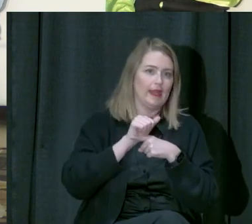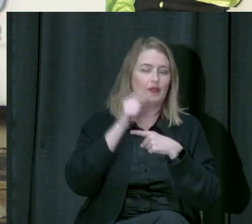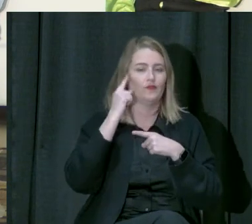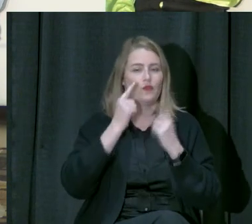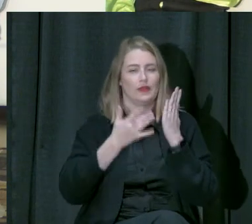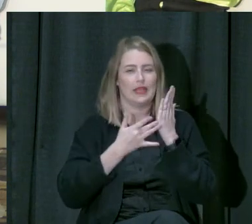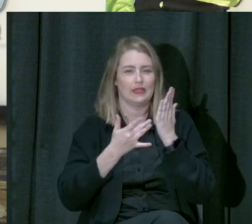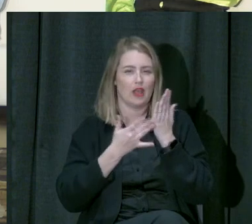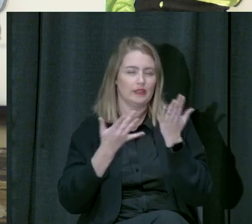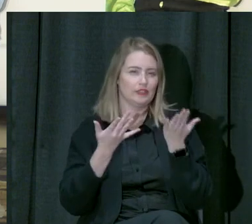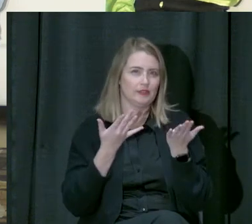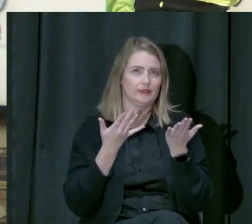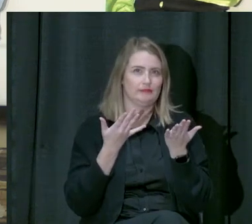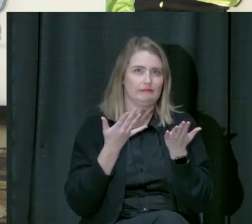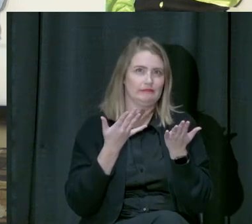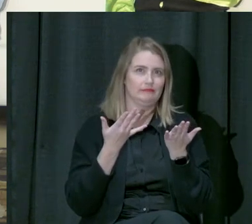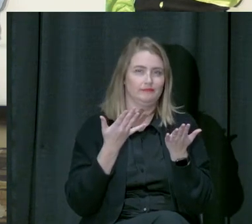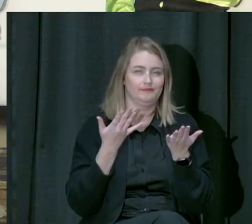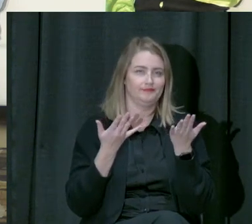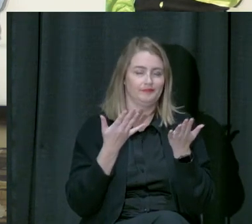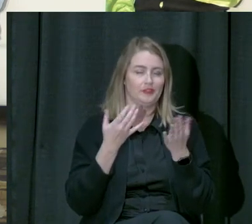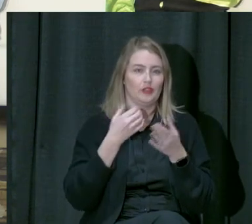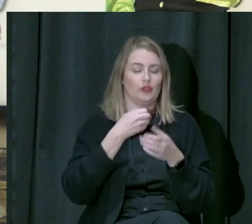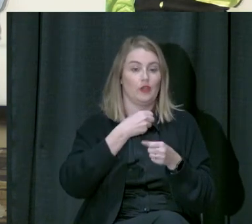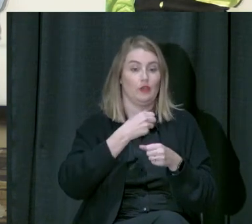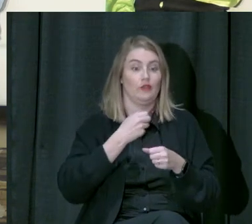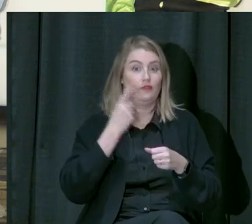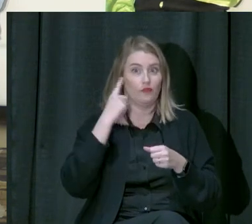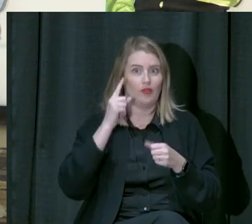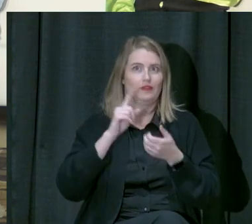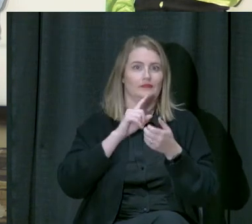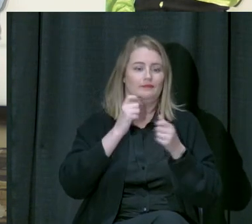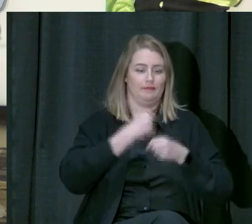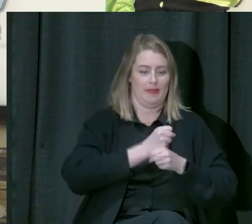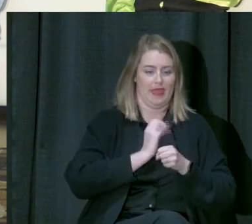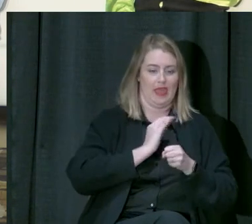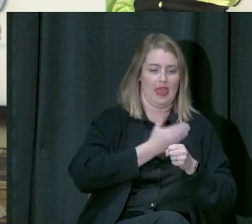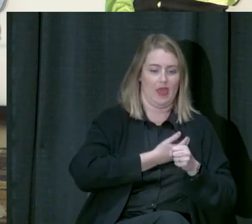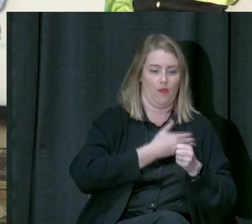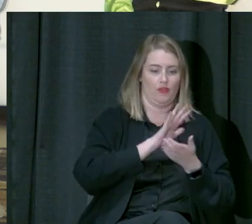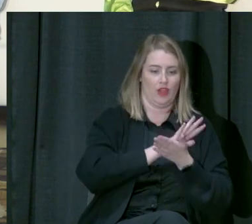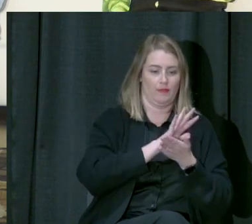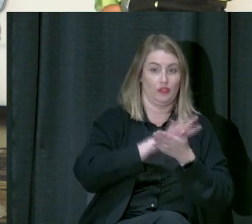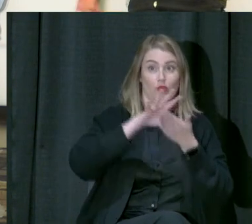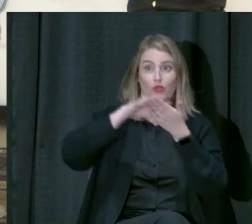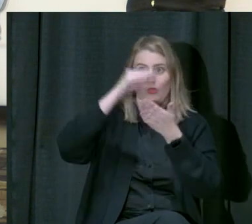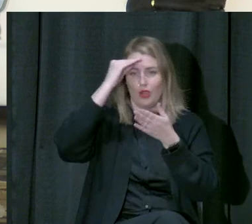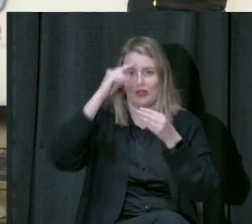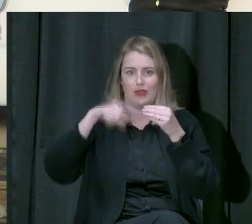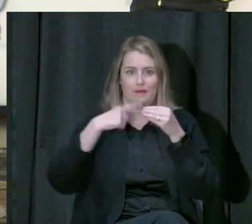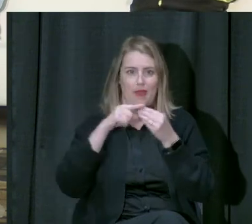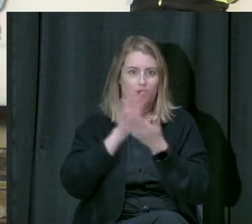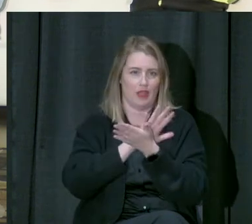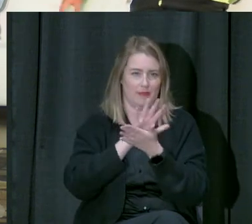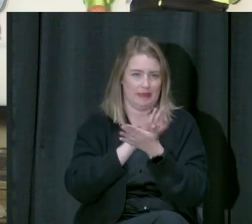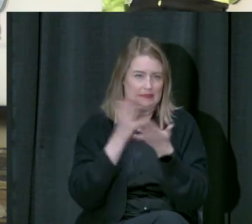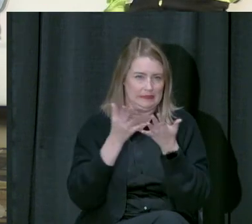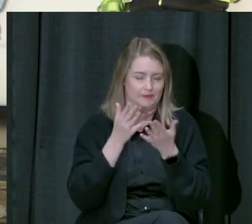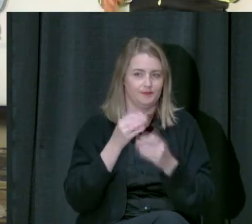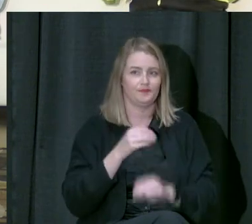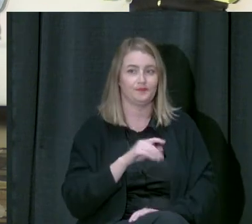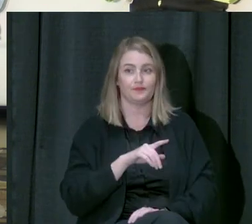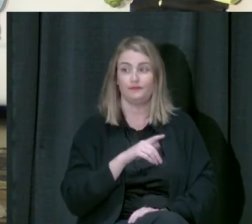technology to make our documents to learn about accessibility? Well, I think that